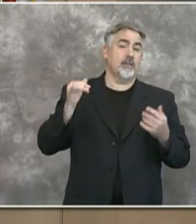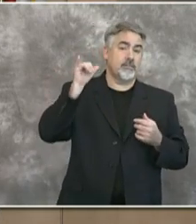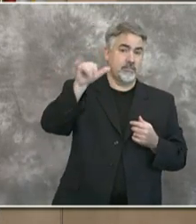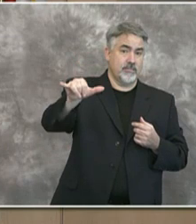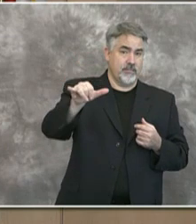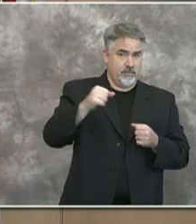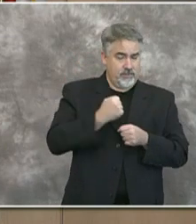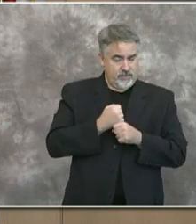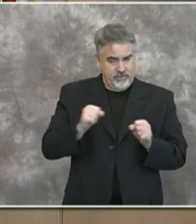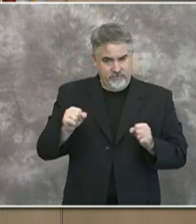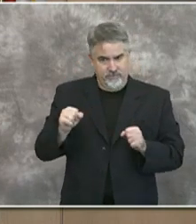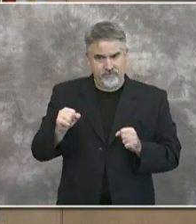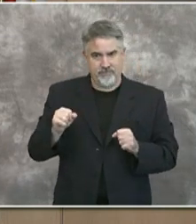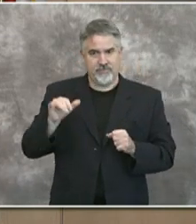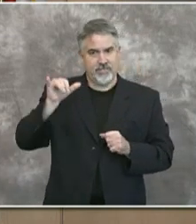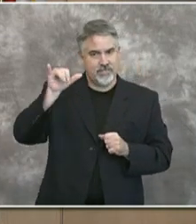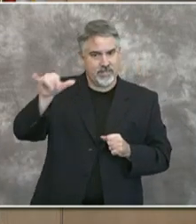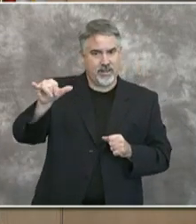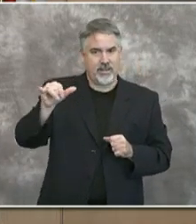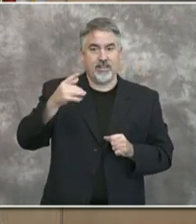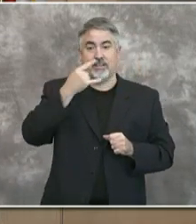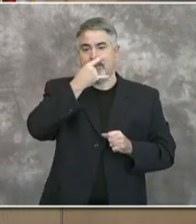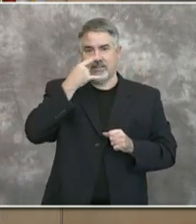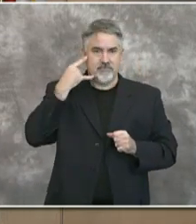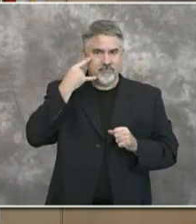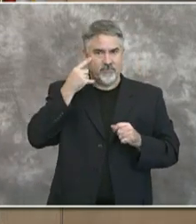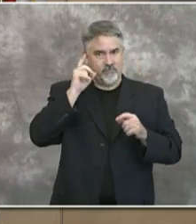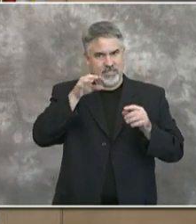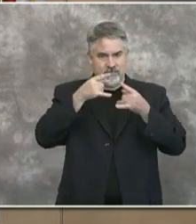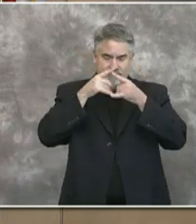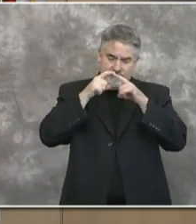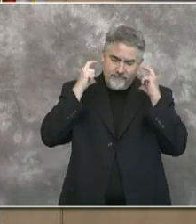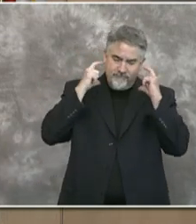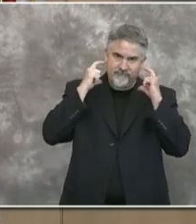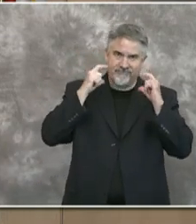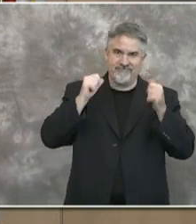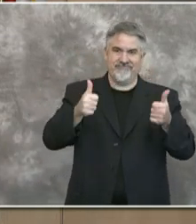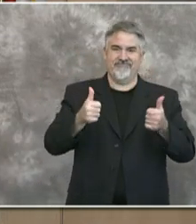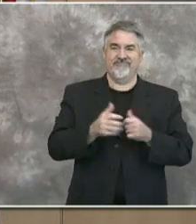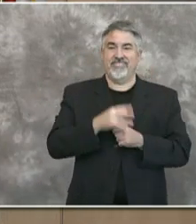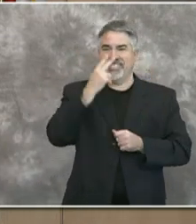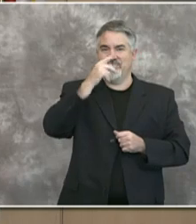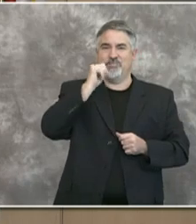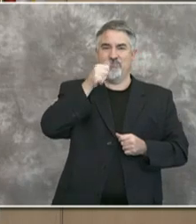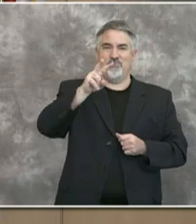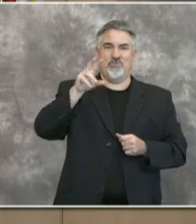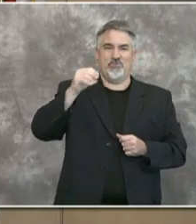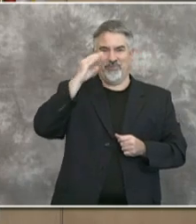maintain space, and cover your face. We'll be back here tomorrow at 2:30. Thank you.